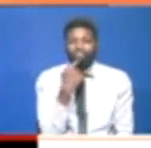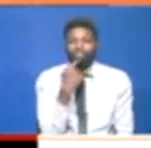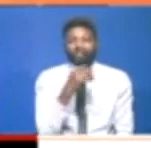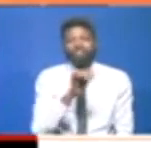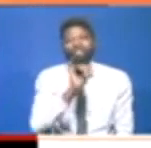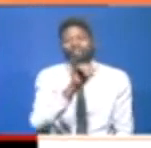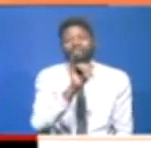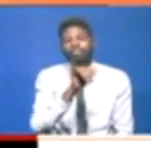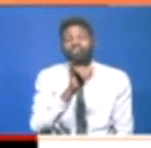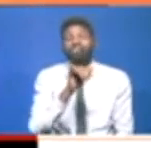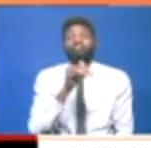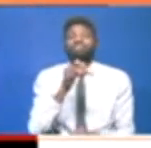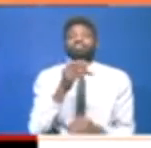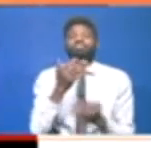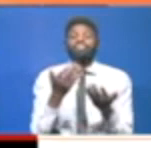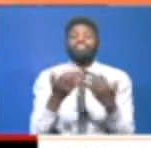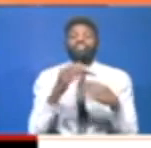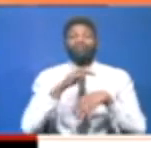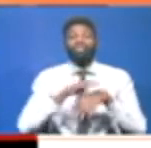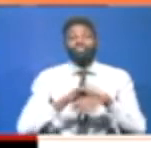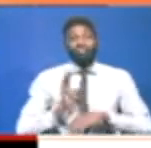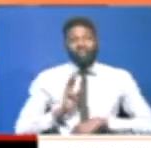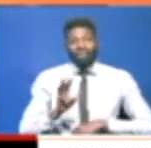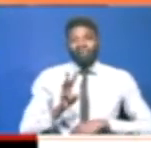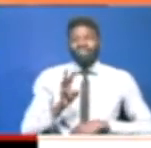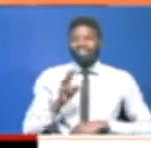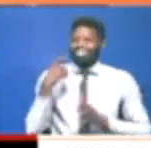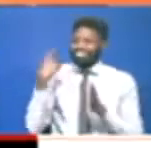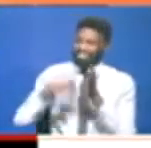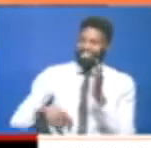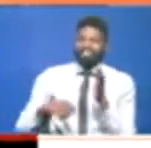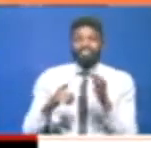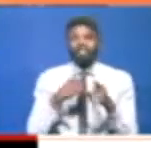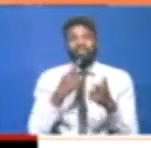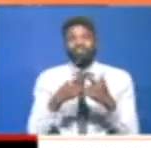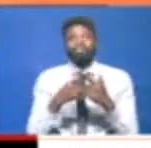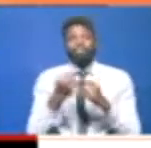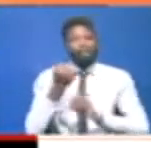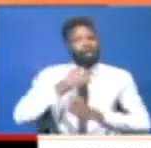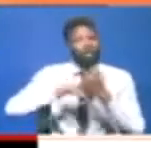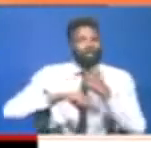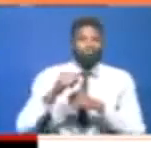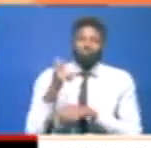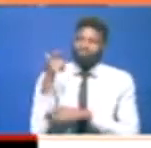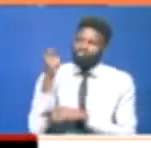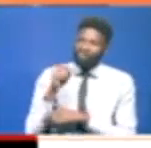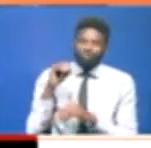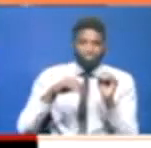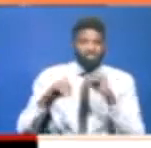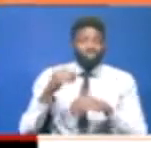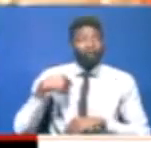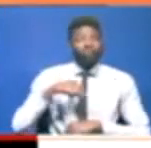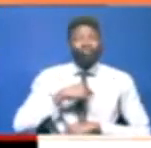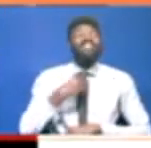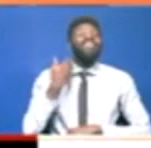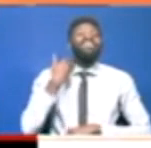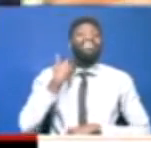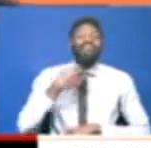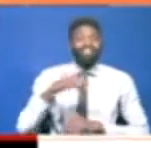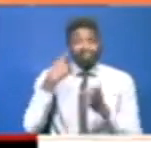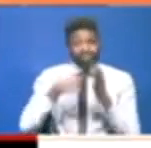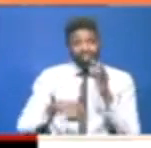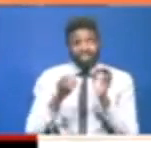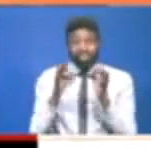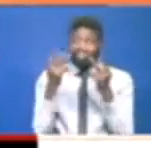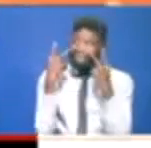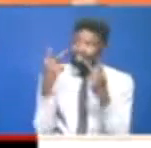goodwill from you know, taxes? Because and let's face it, I mean, we all hate taxation, eh? Of course. Because at the end of the month, when you look at the amount of taxes that you